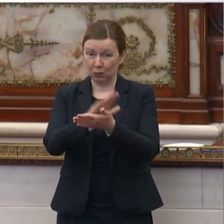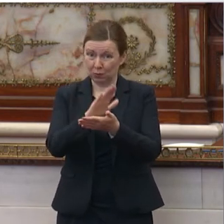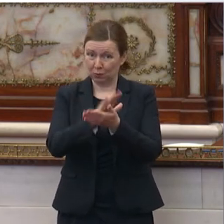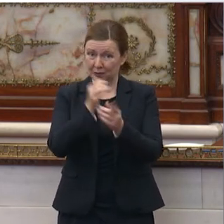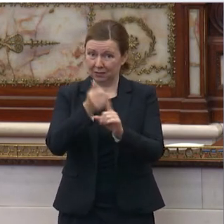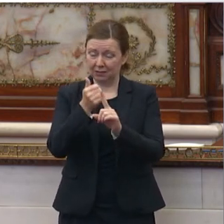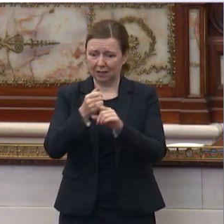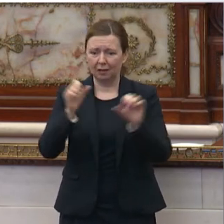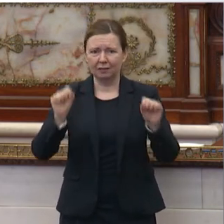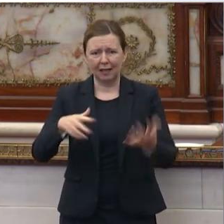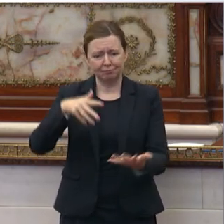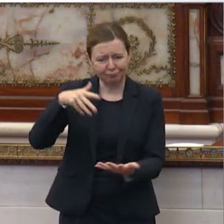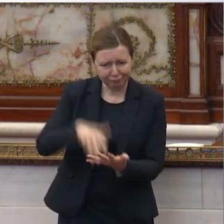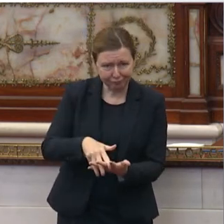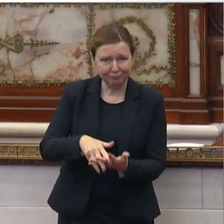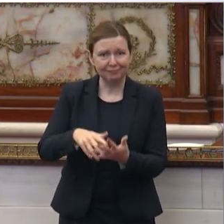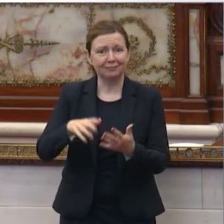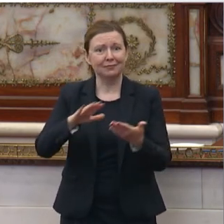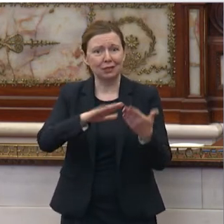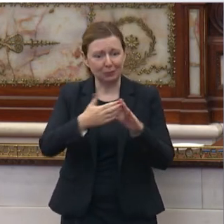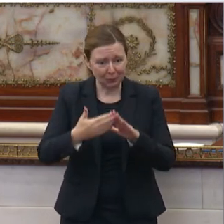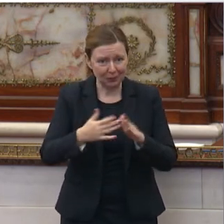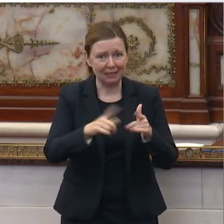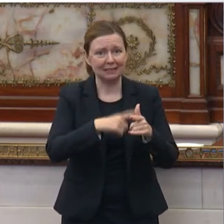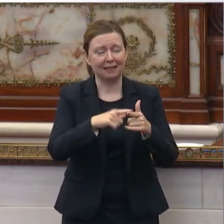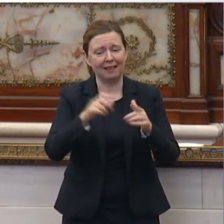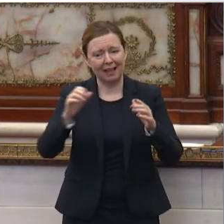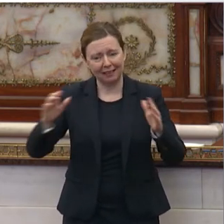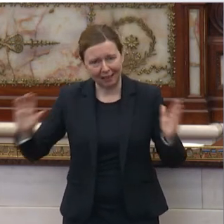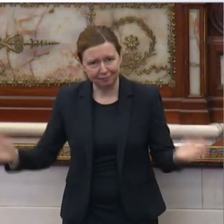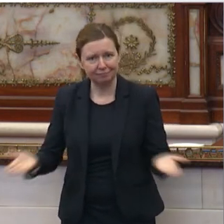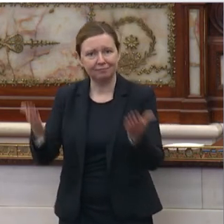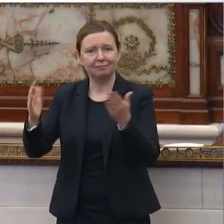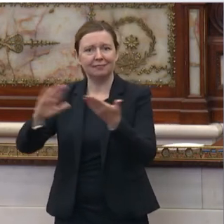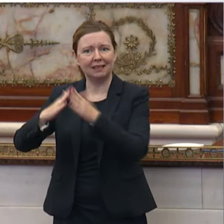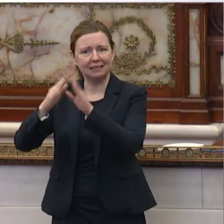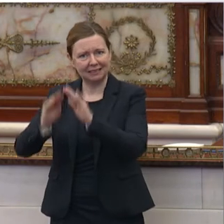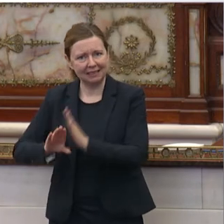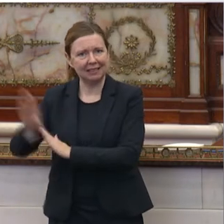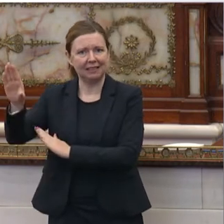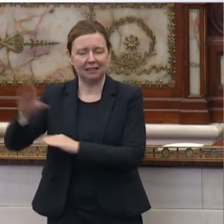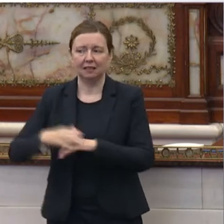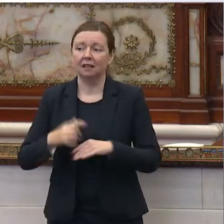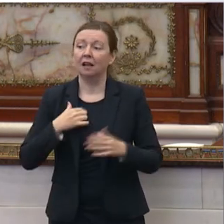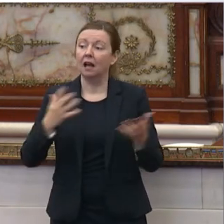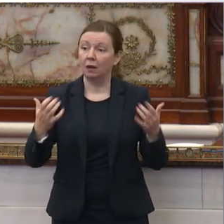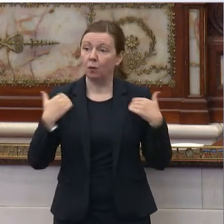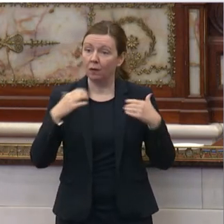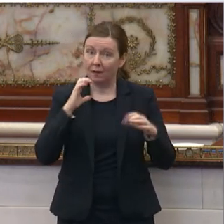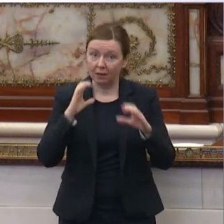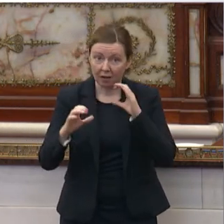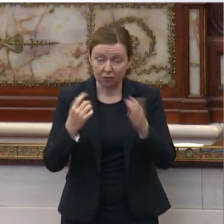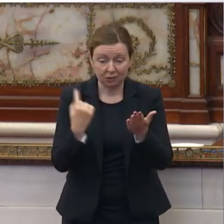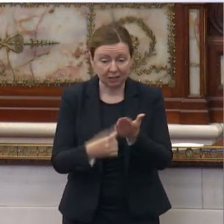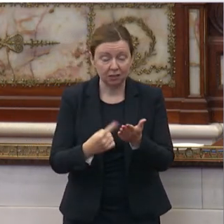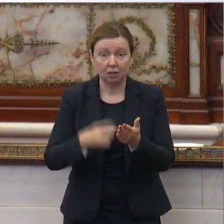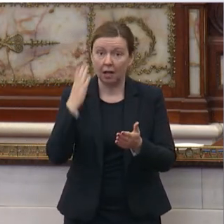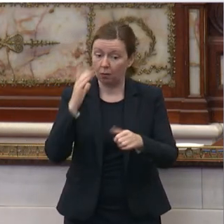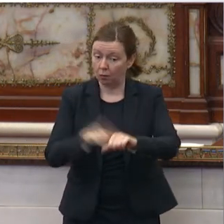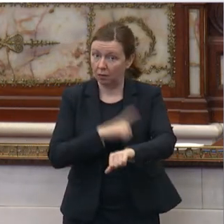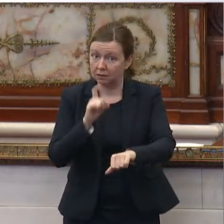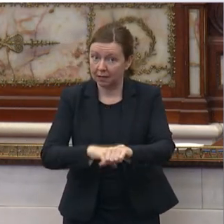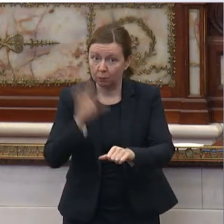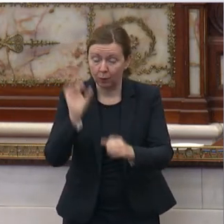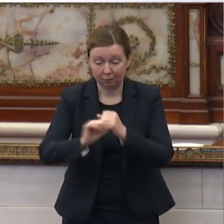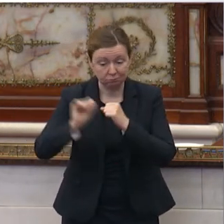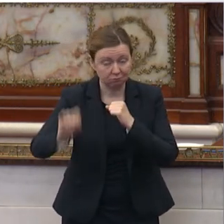can anchor communities that can then anchor a city. I look forward to having this conversation. I know it's going to be long. I also